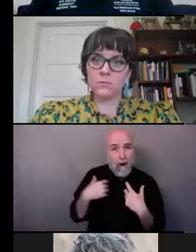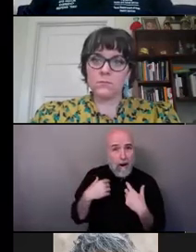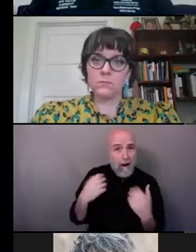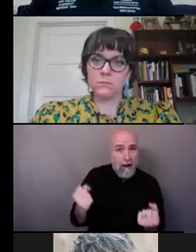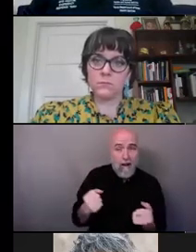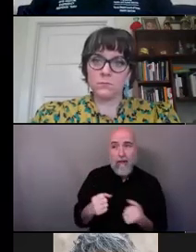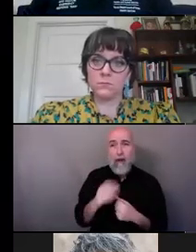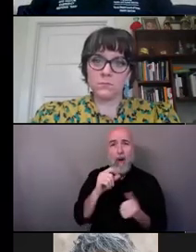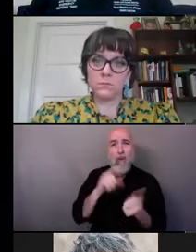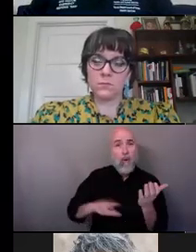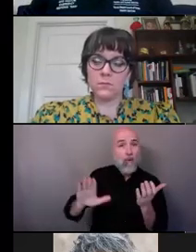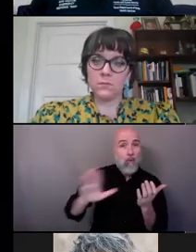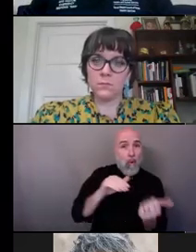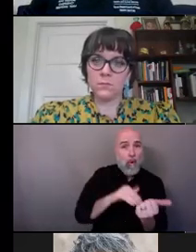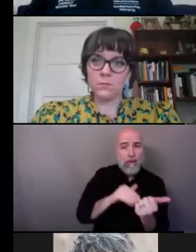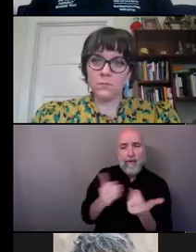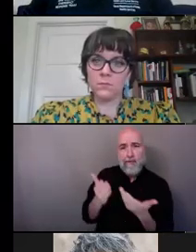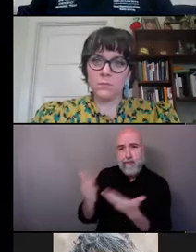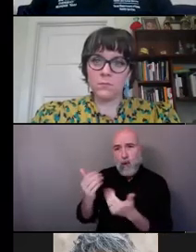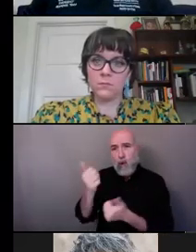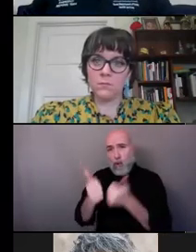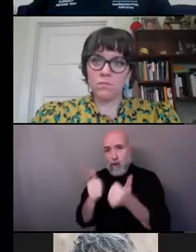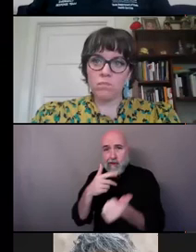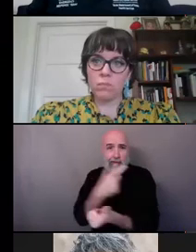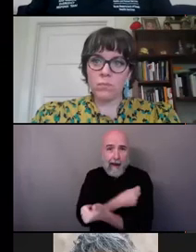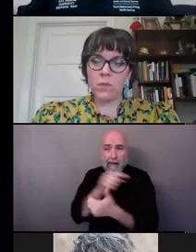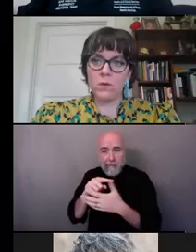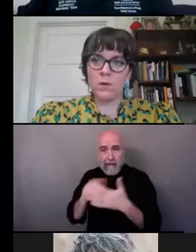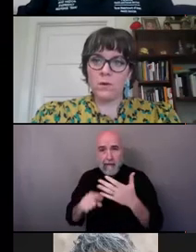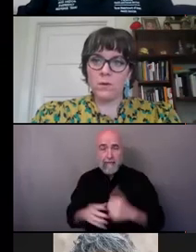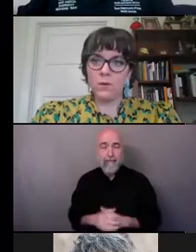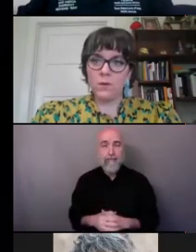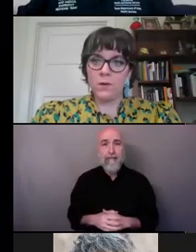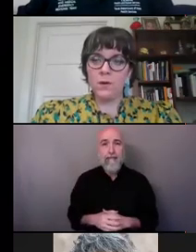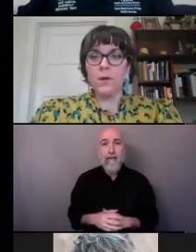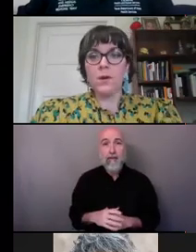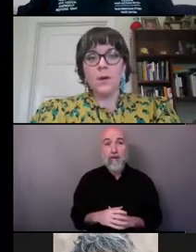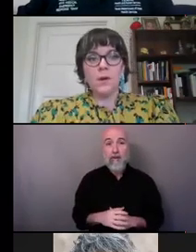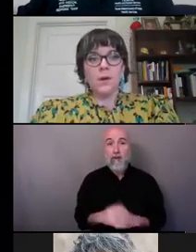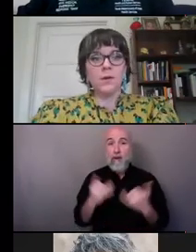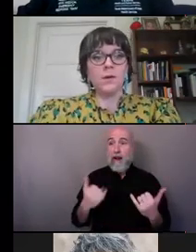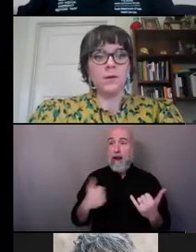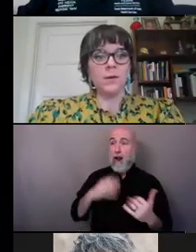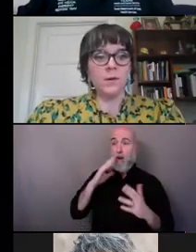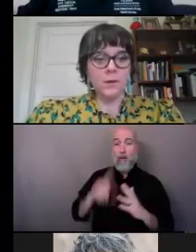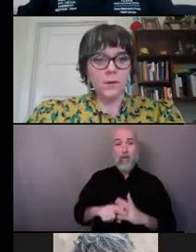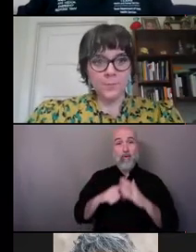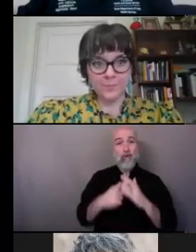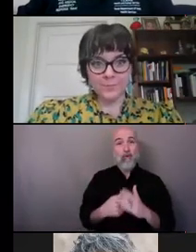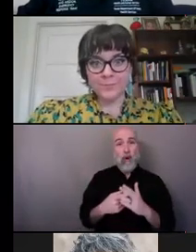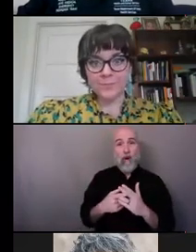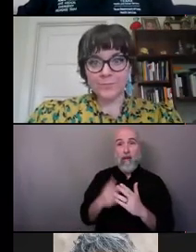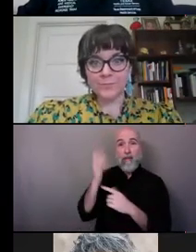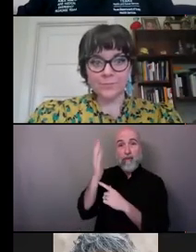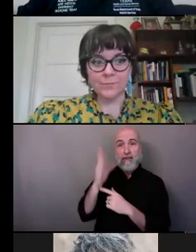recommends in terms of vaccination. So with that, I'm happy to begin the presentation and